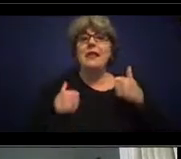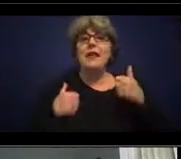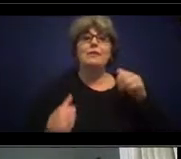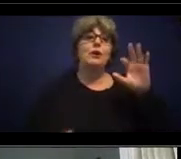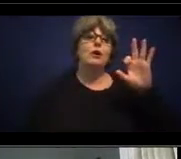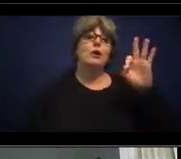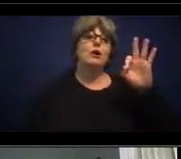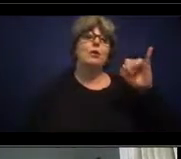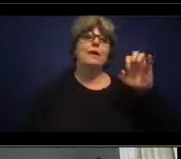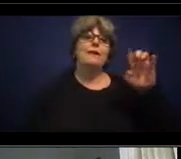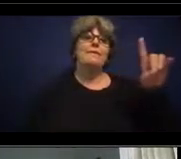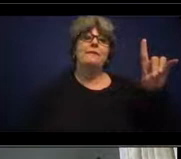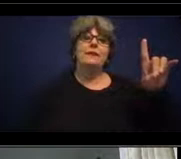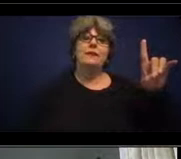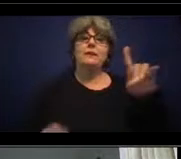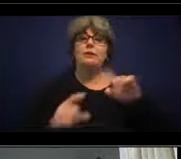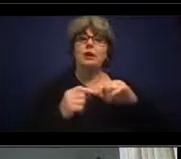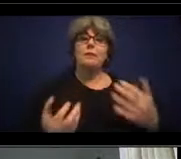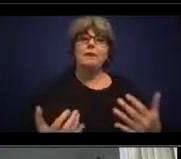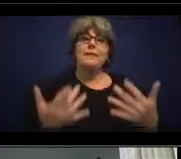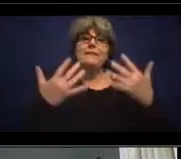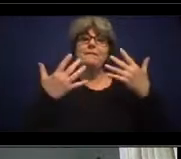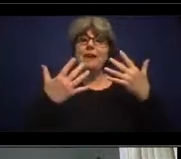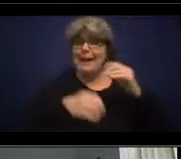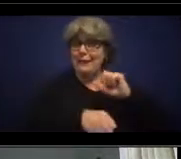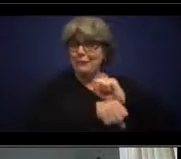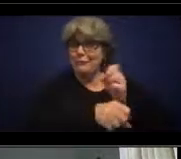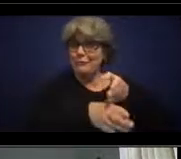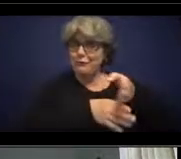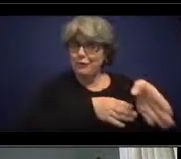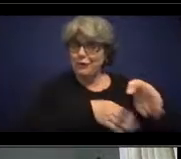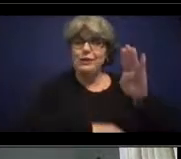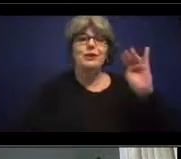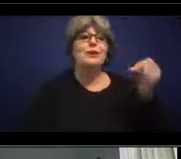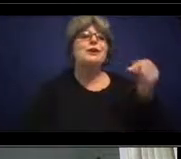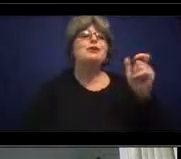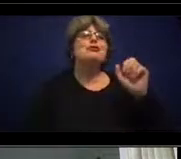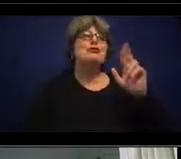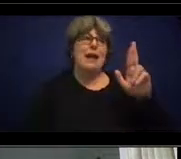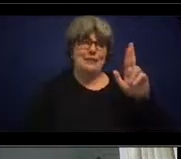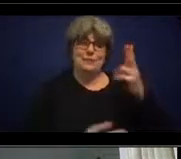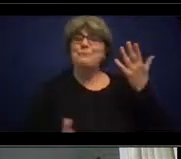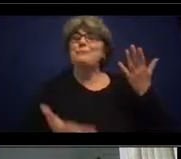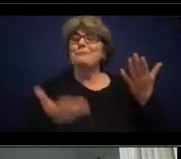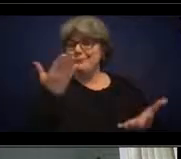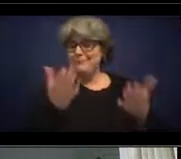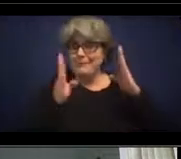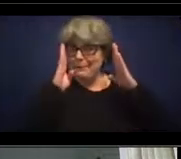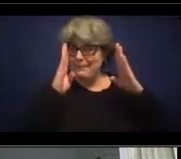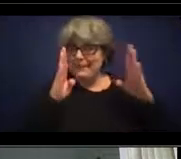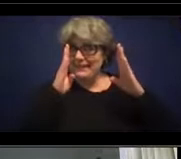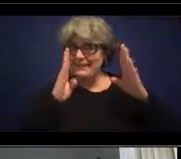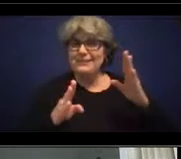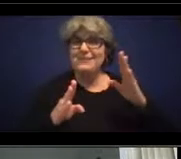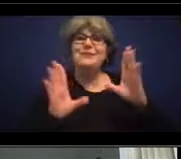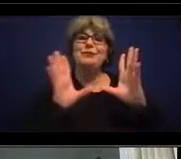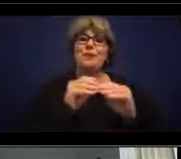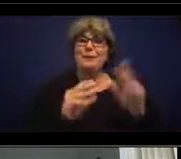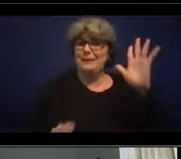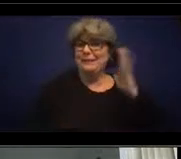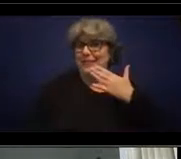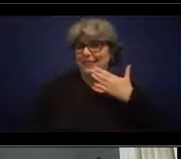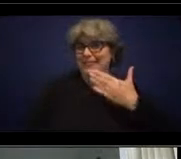meteorologists talking about their fireworks. So Jasper, it seems like you might have listened to one or two of these webinars, and thank